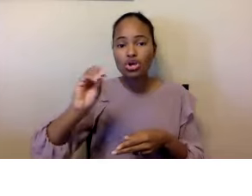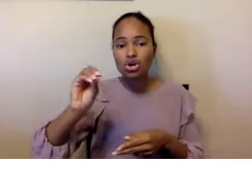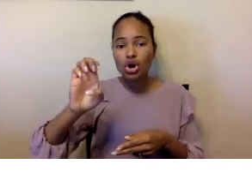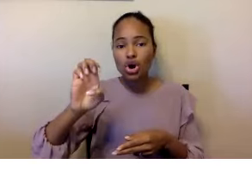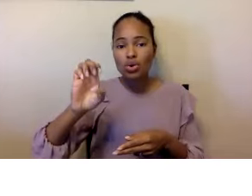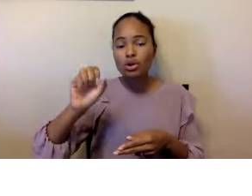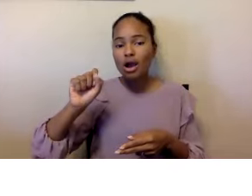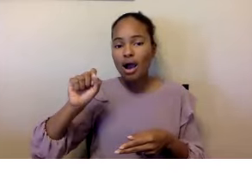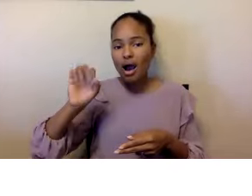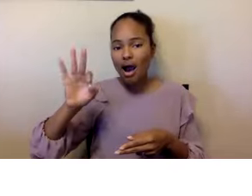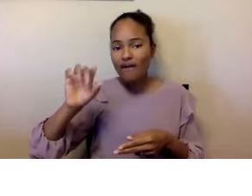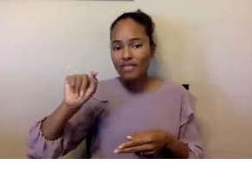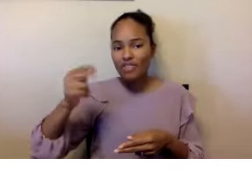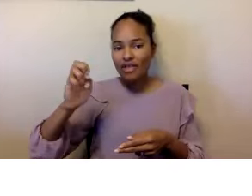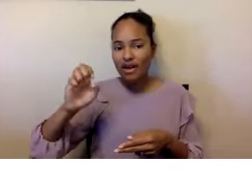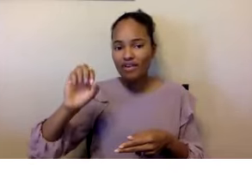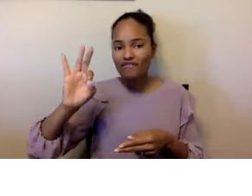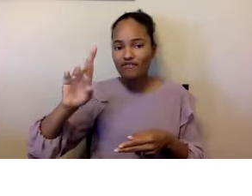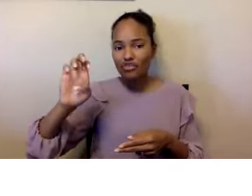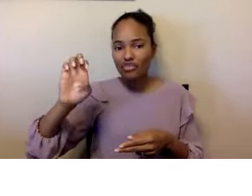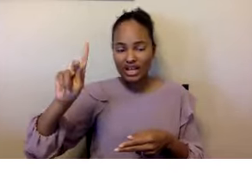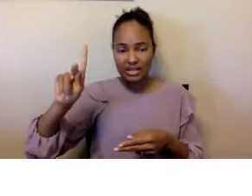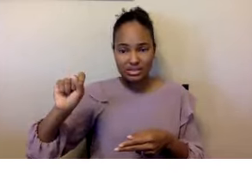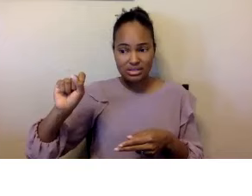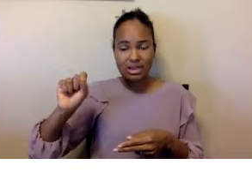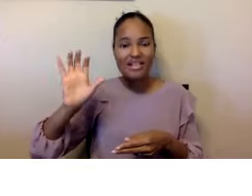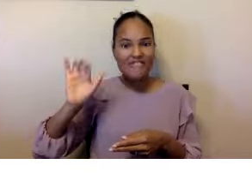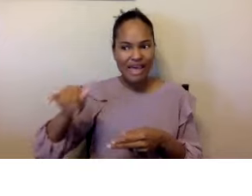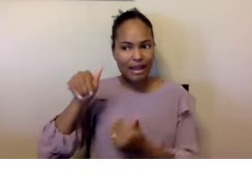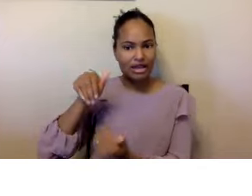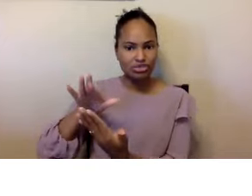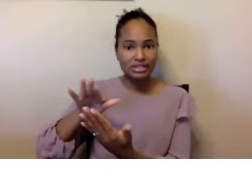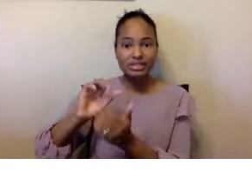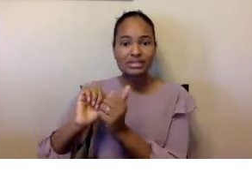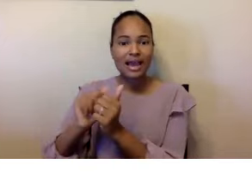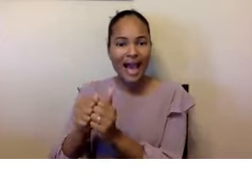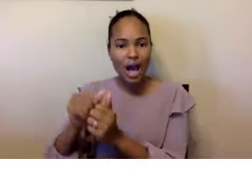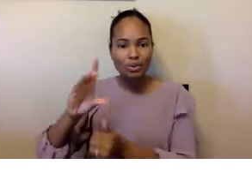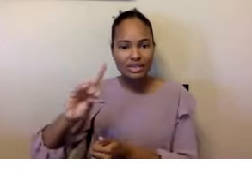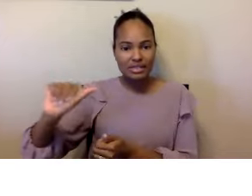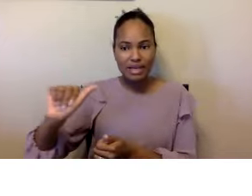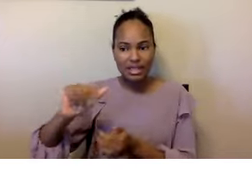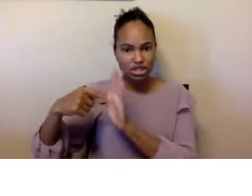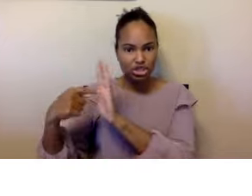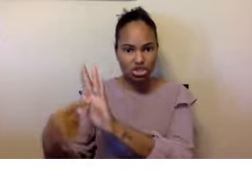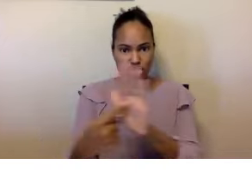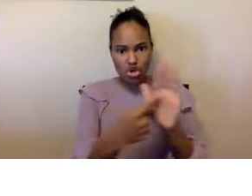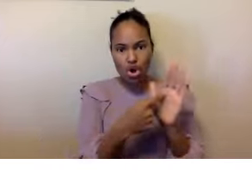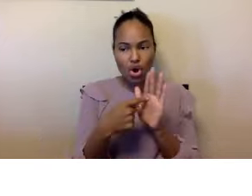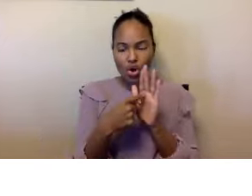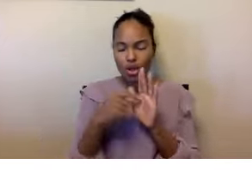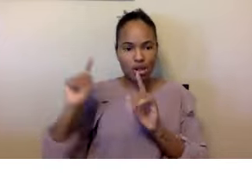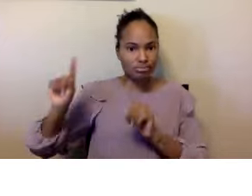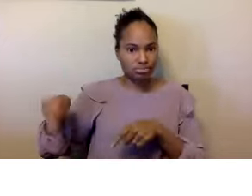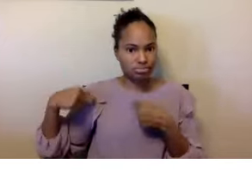exactly how disability has been portrayed for the longest,